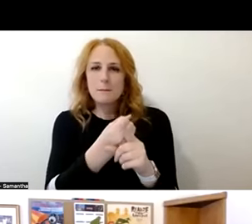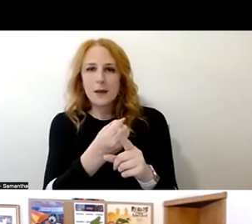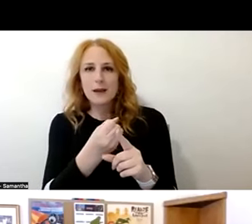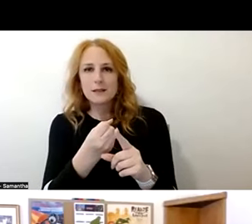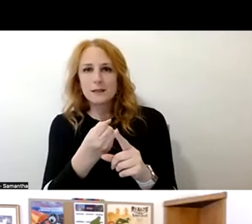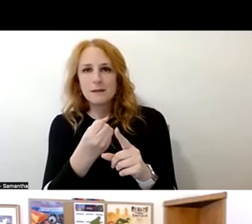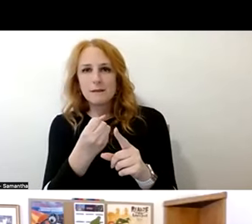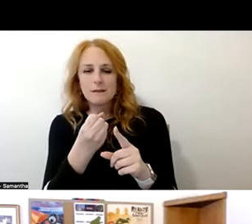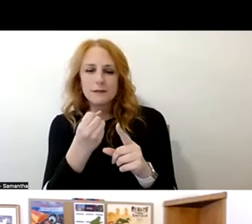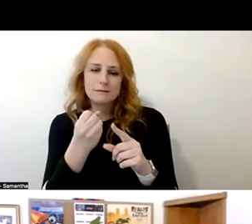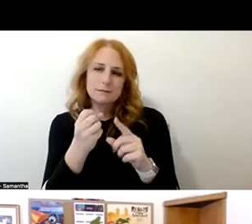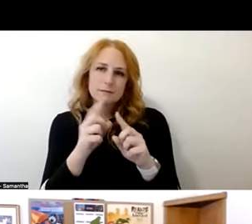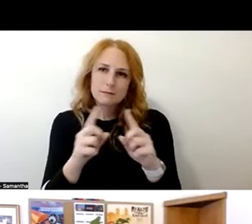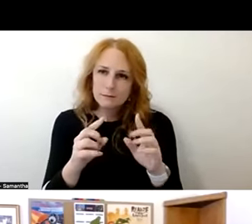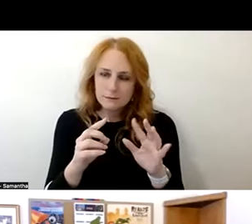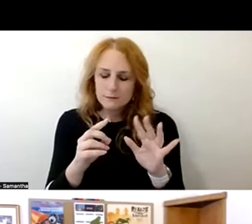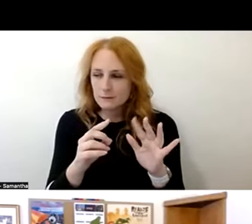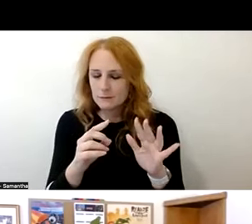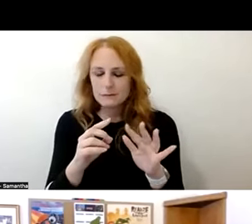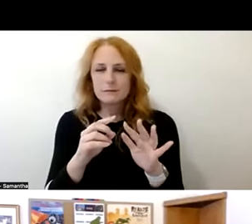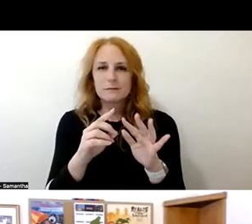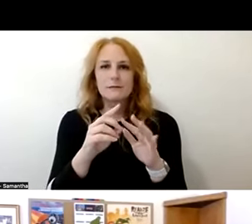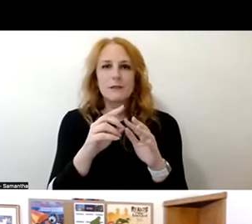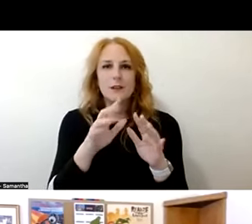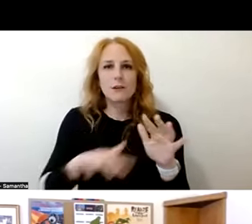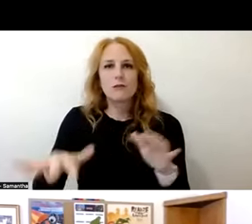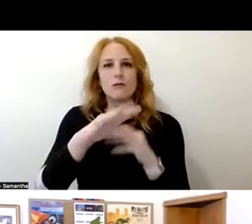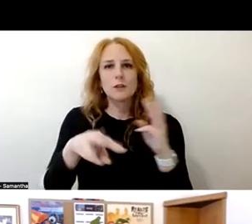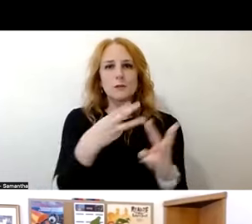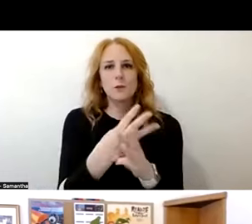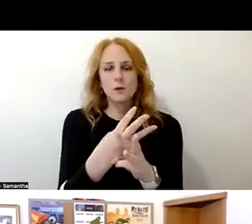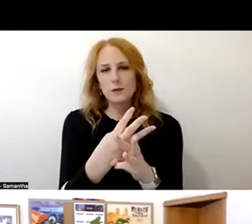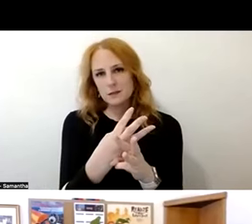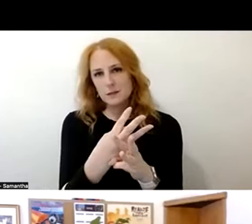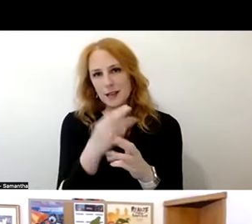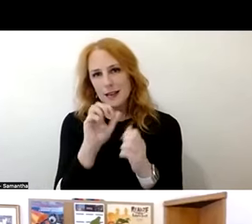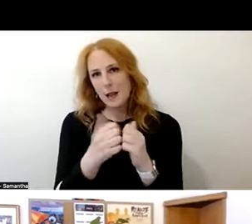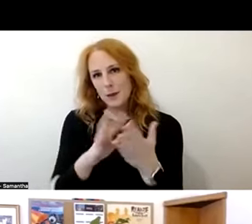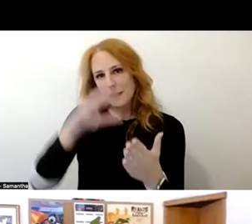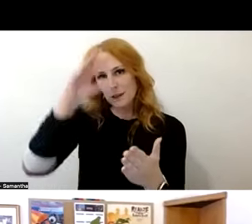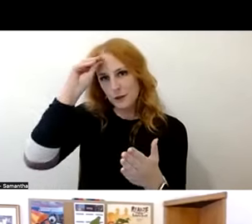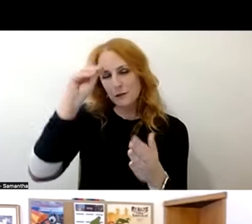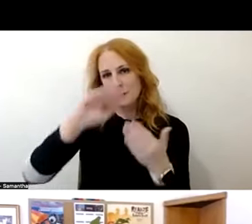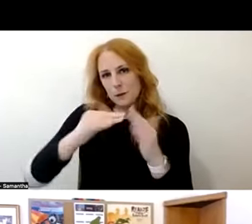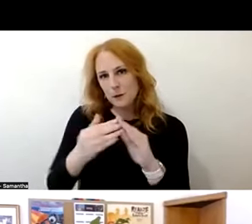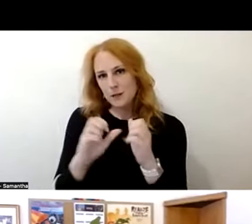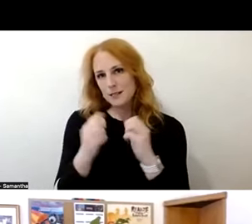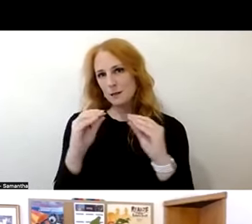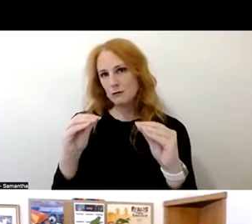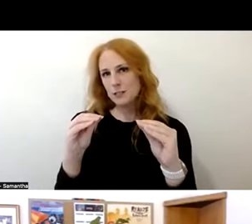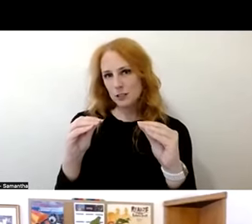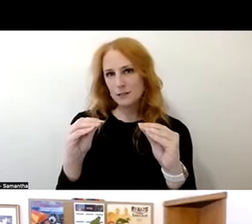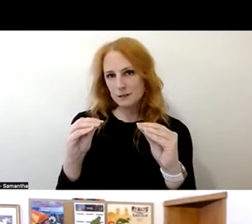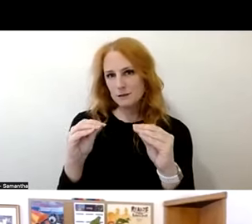world and how we can continue to learn from the many decolonial efforts of communities that teach us how